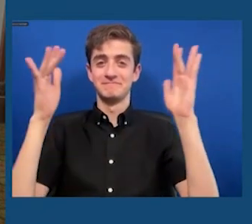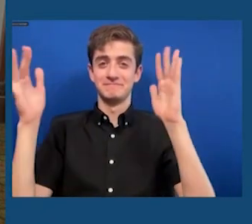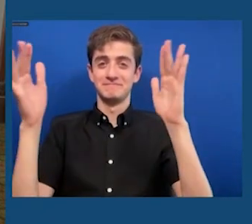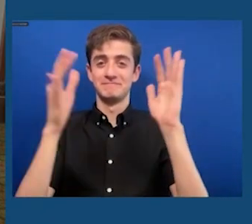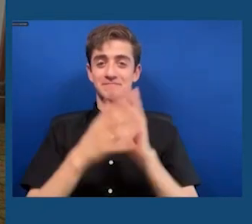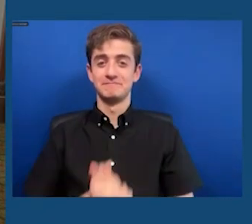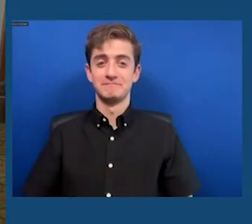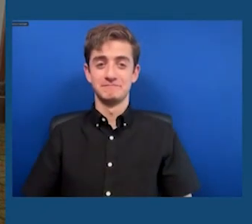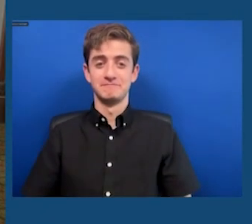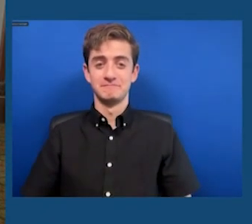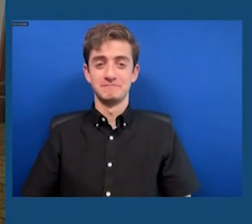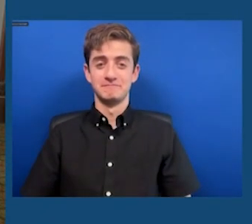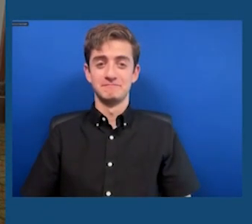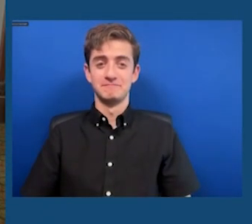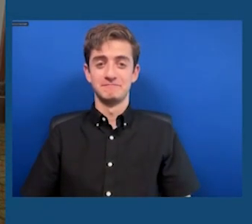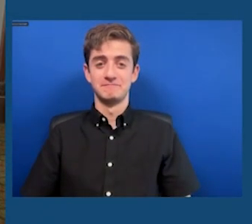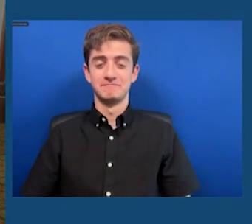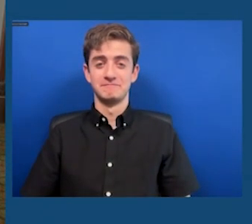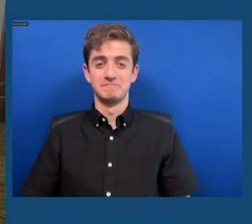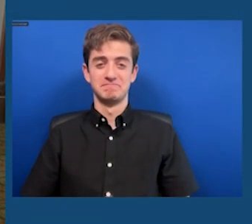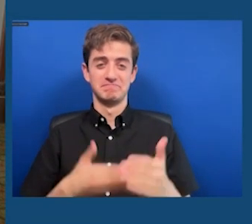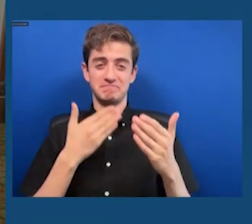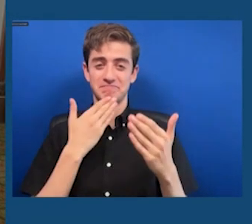Thank you, Elaine.